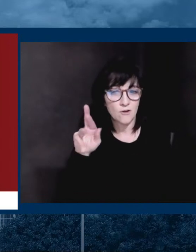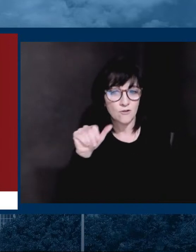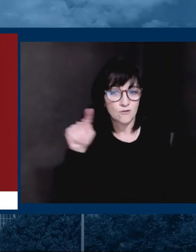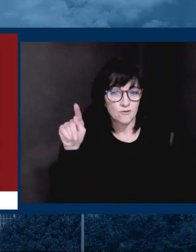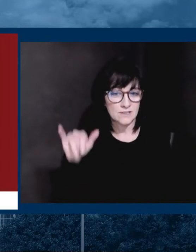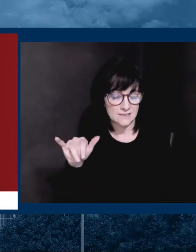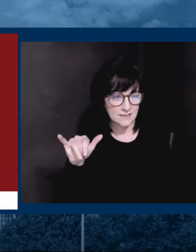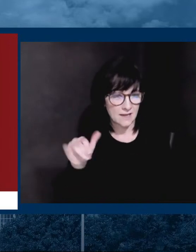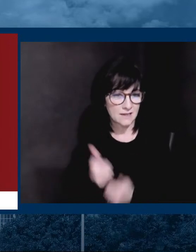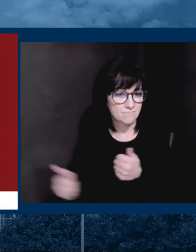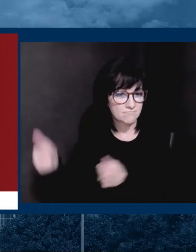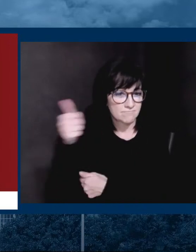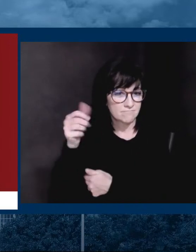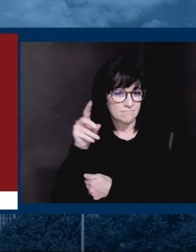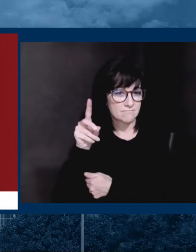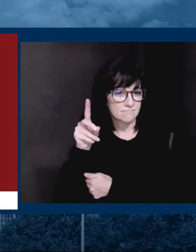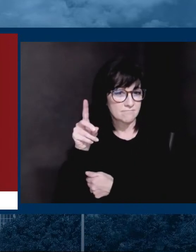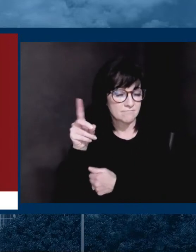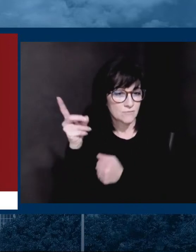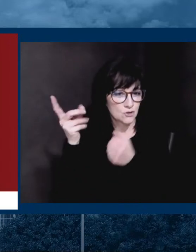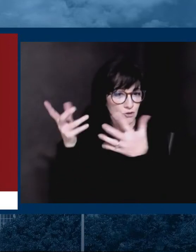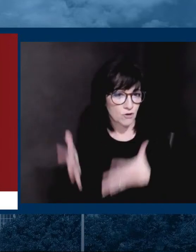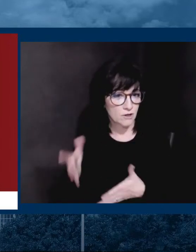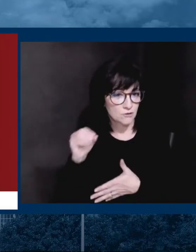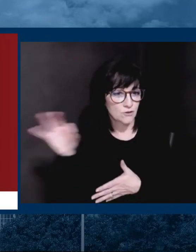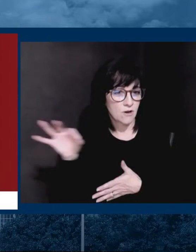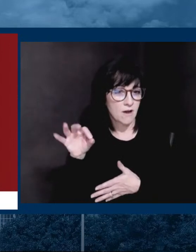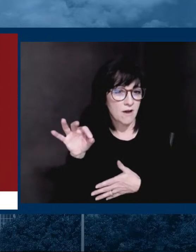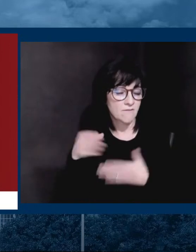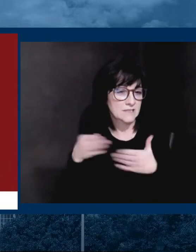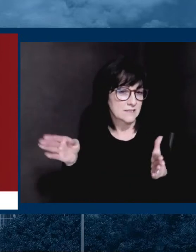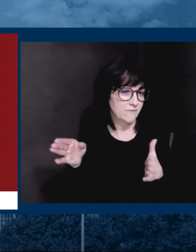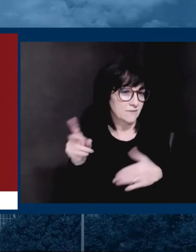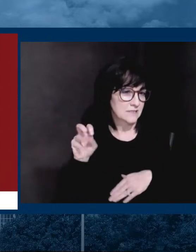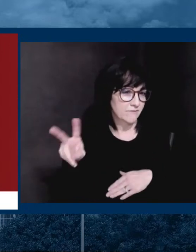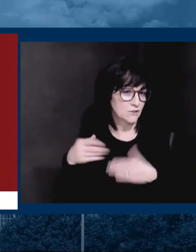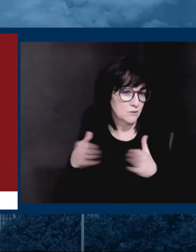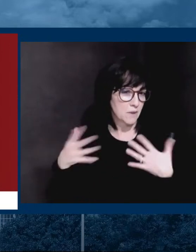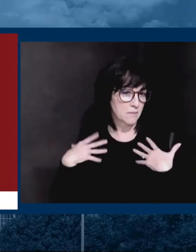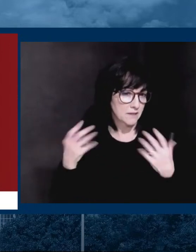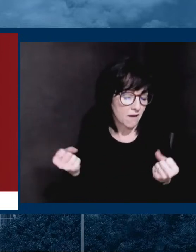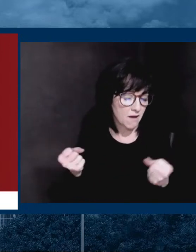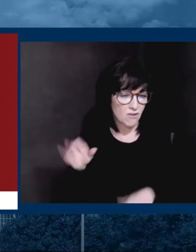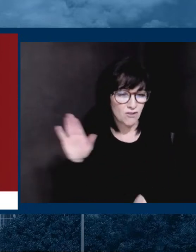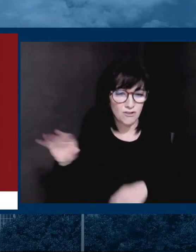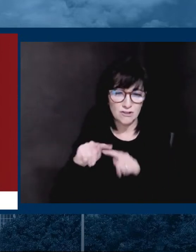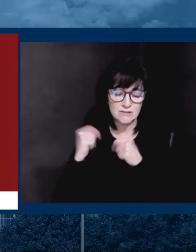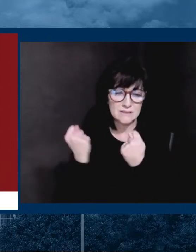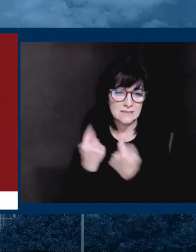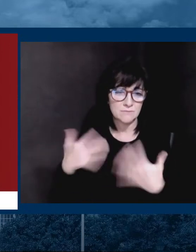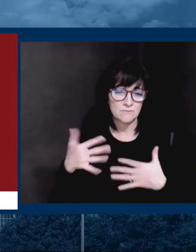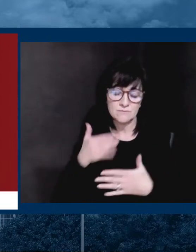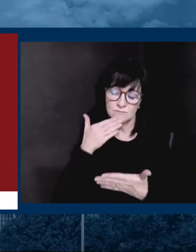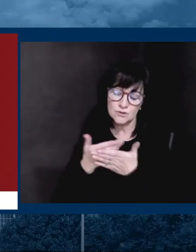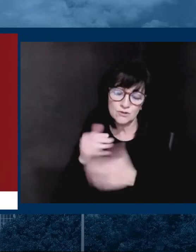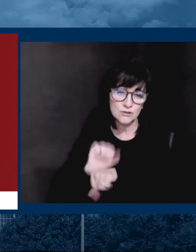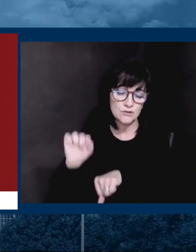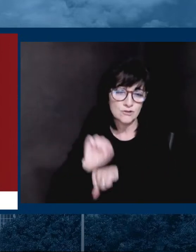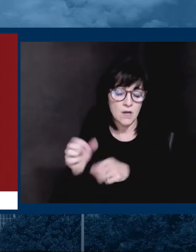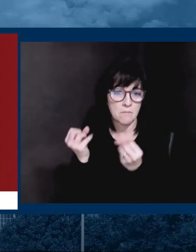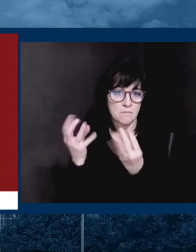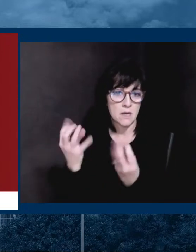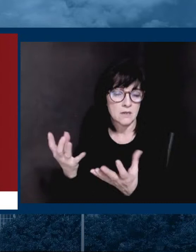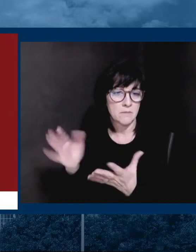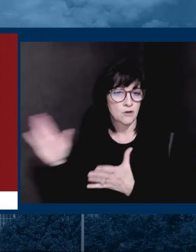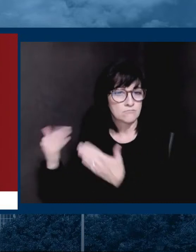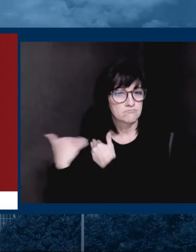of the Division of Public Health. She and her team are just doing an outstanding job responding so many tasks that they have to do. We have some